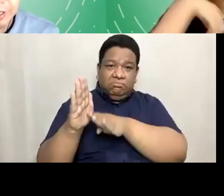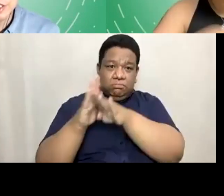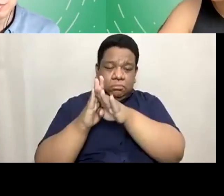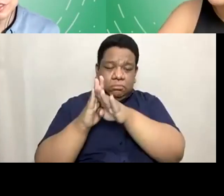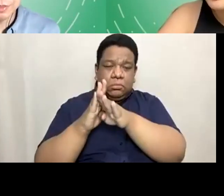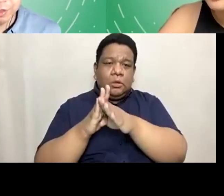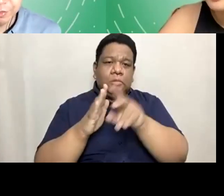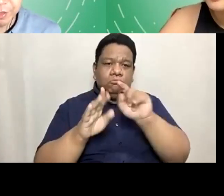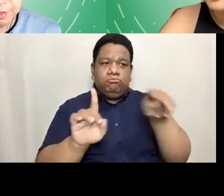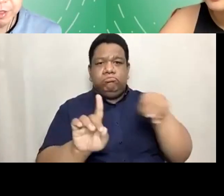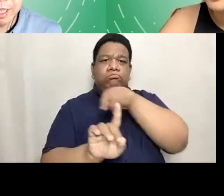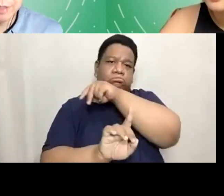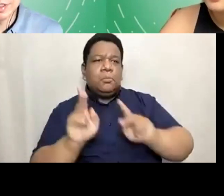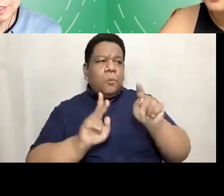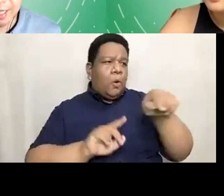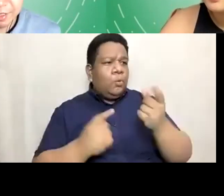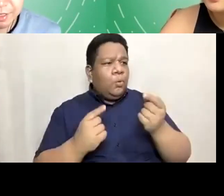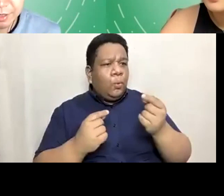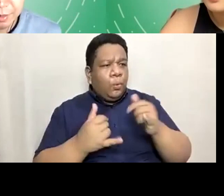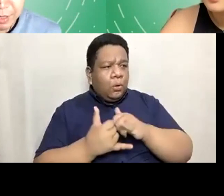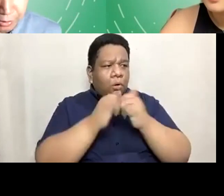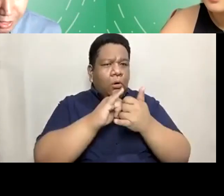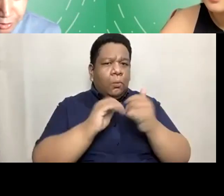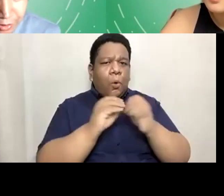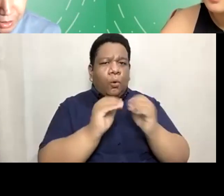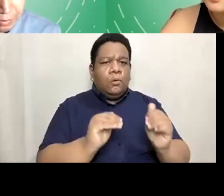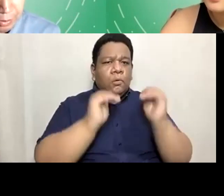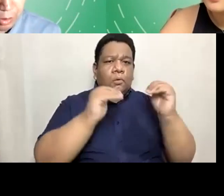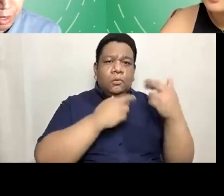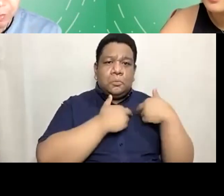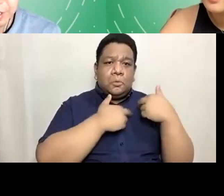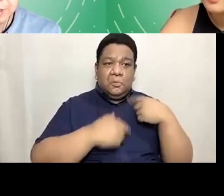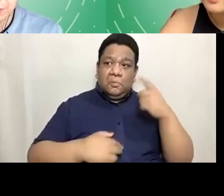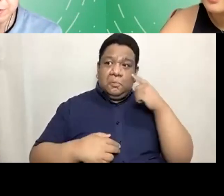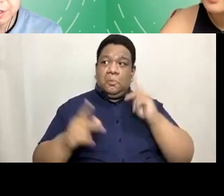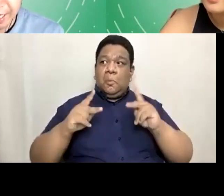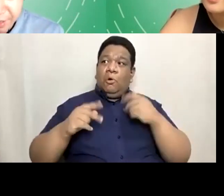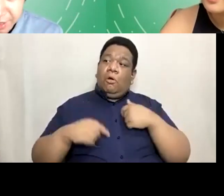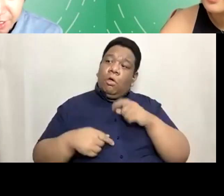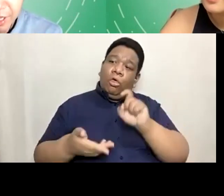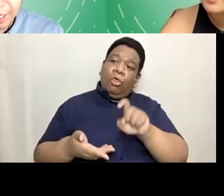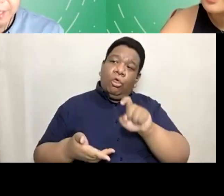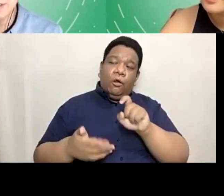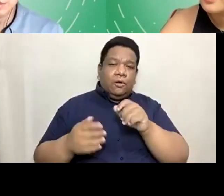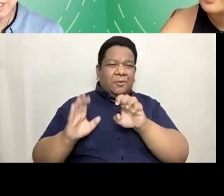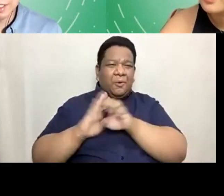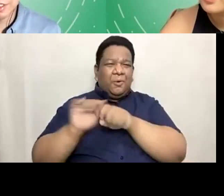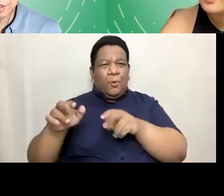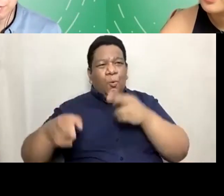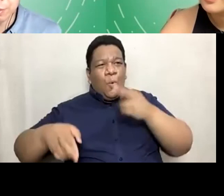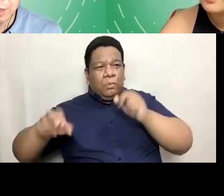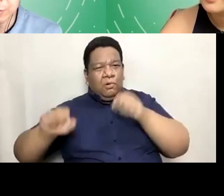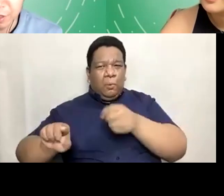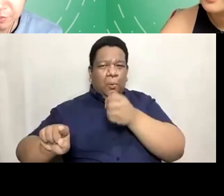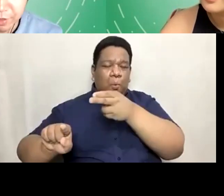where can humans evolve and elevate their tasks. Meaning, rather than being people who operate simple tasks, can they do tasks that are